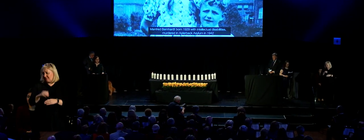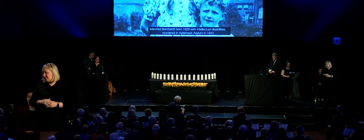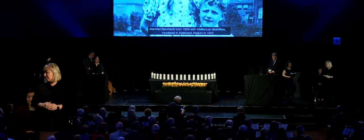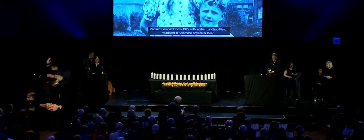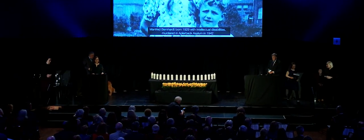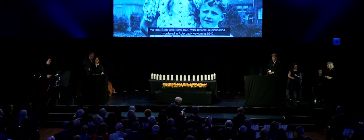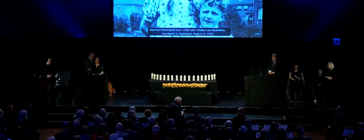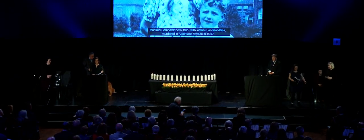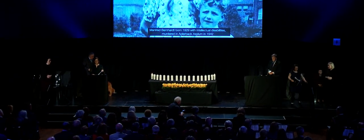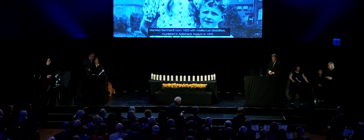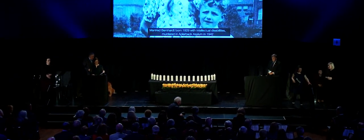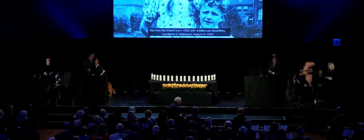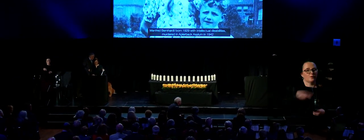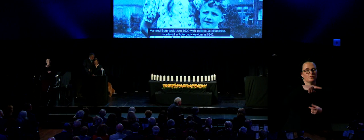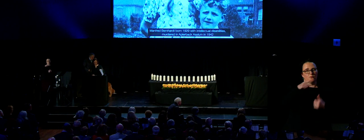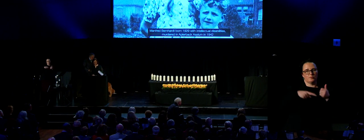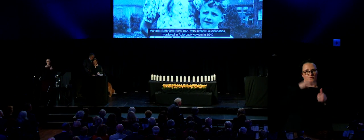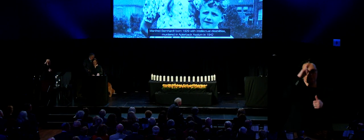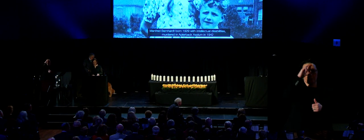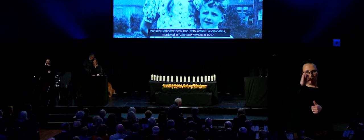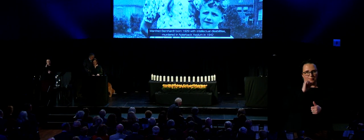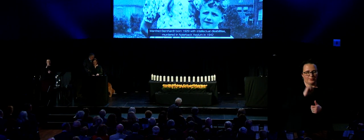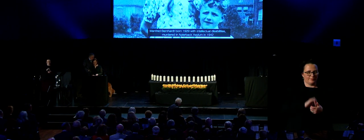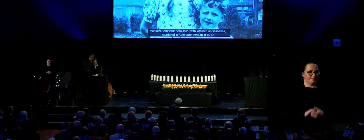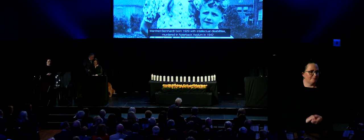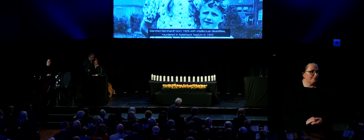We will always remember.